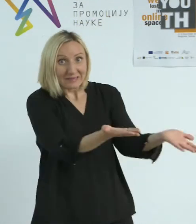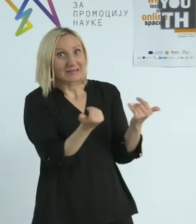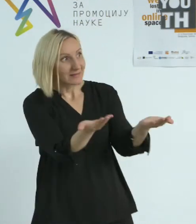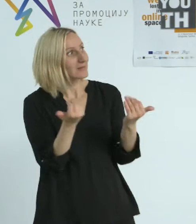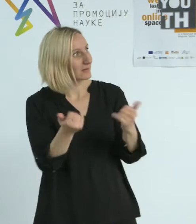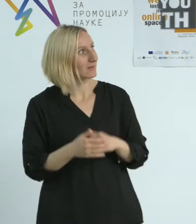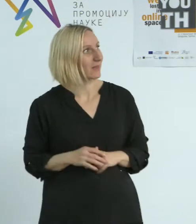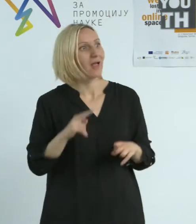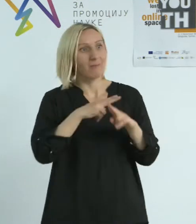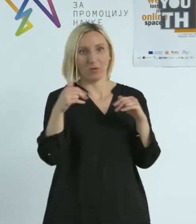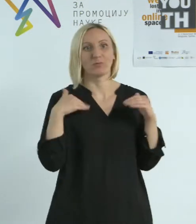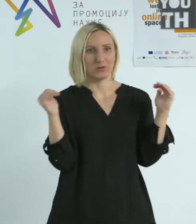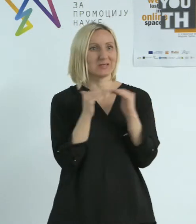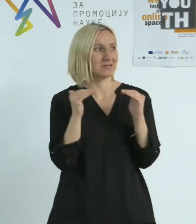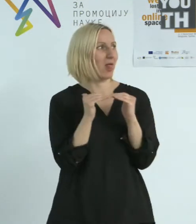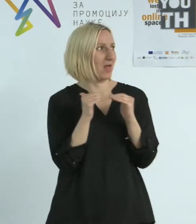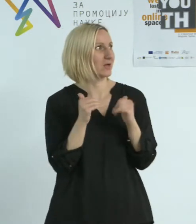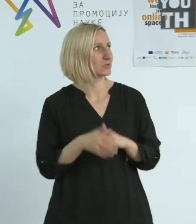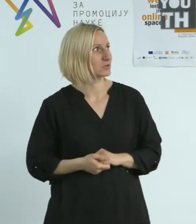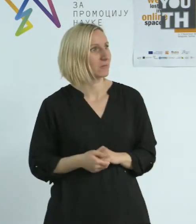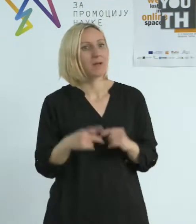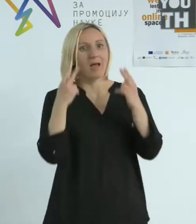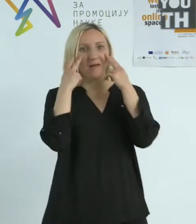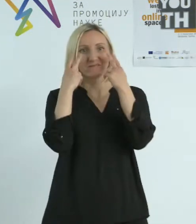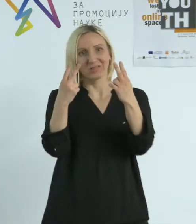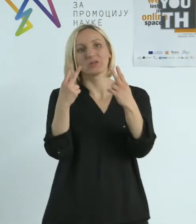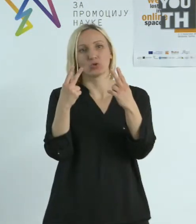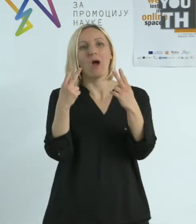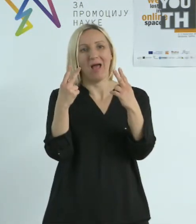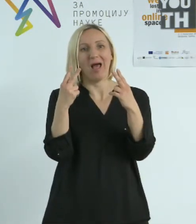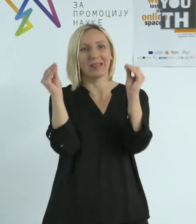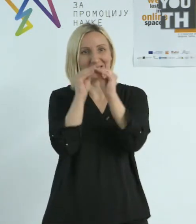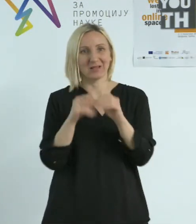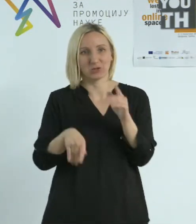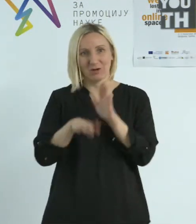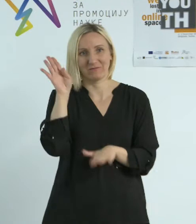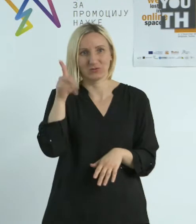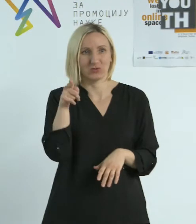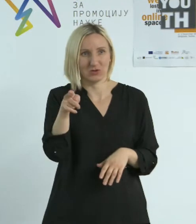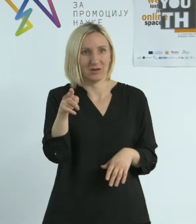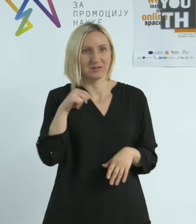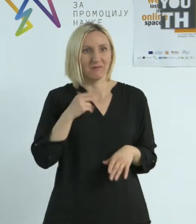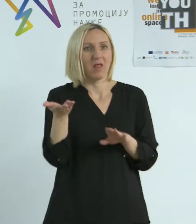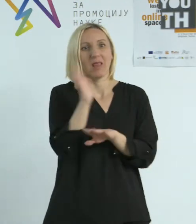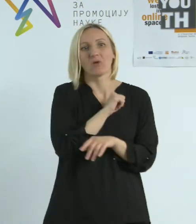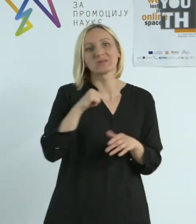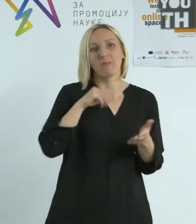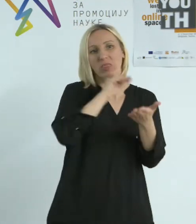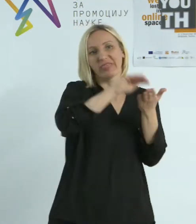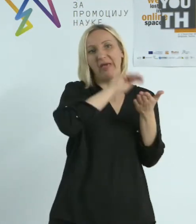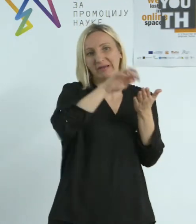I totally agree with this point. Definitely visual content weighs heavier than just a PDF with